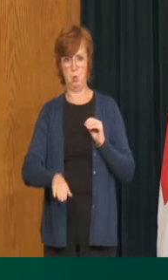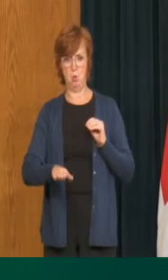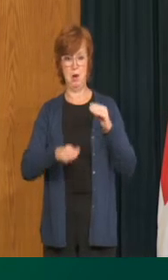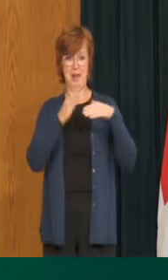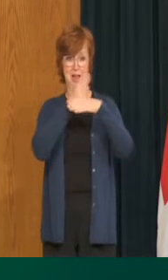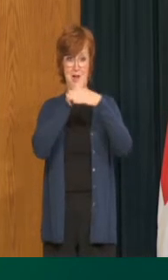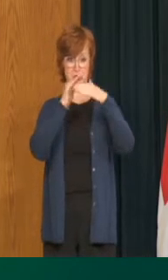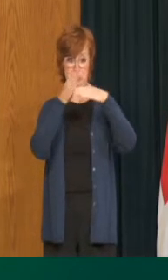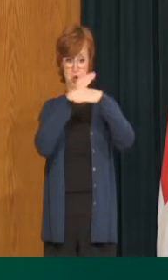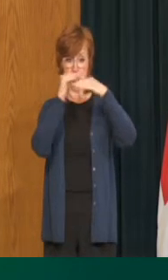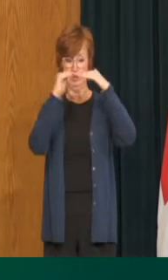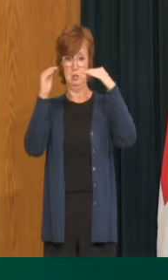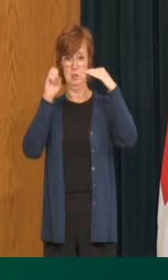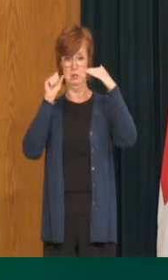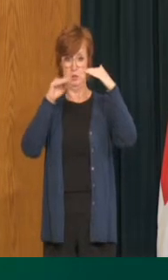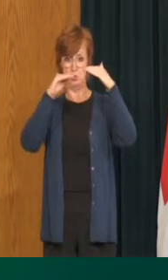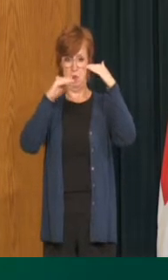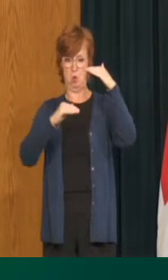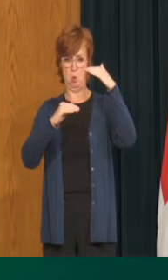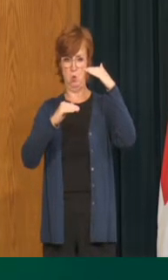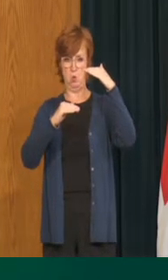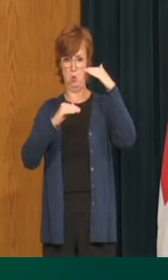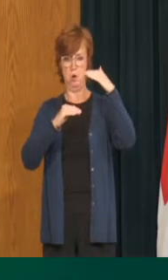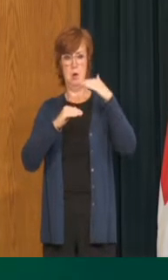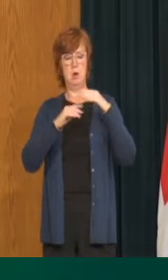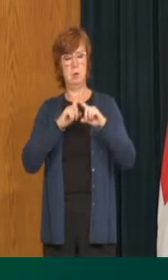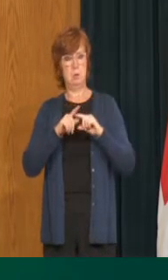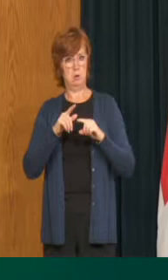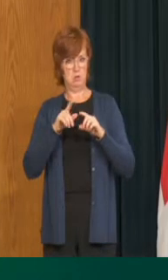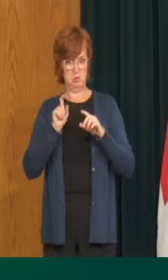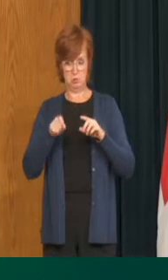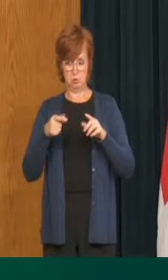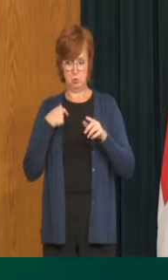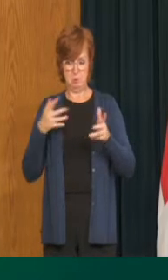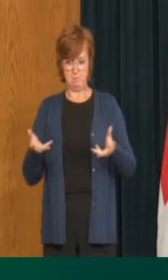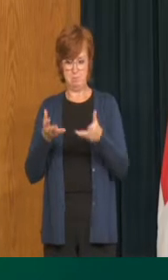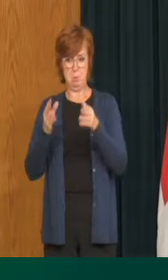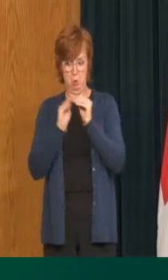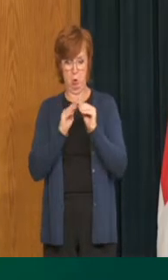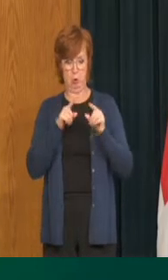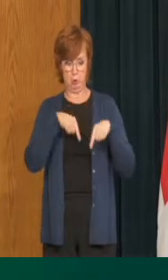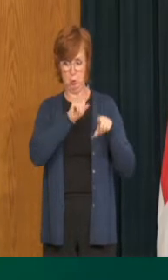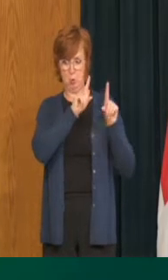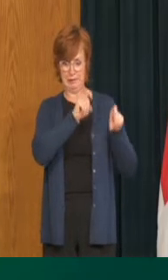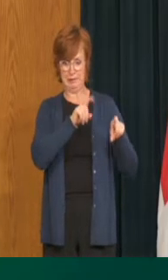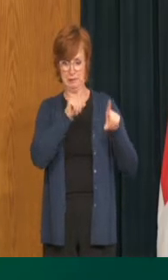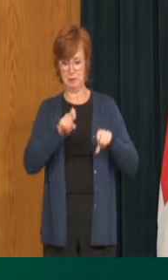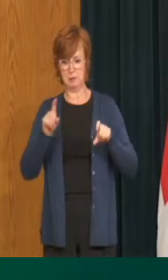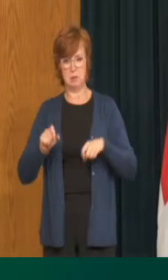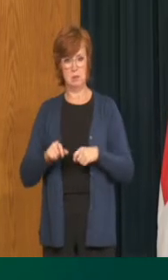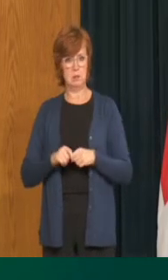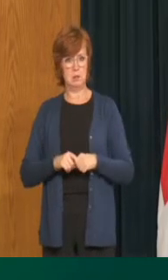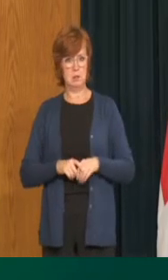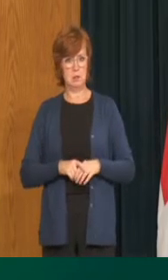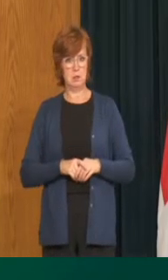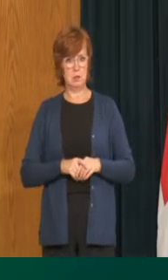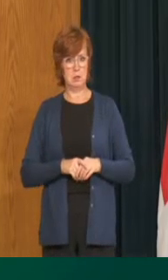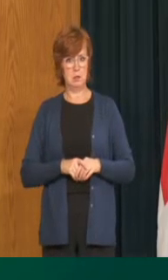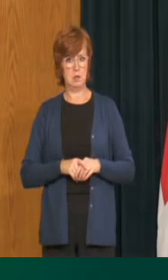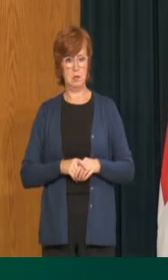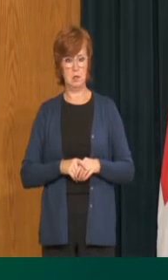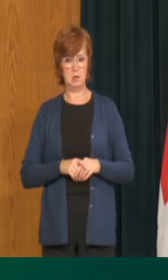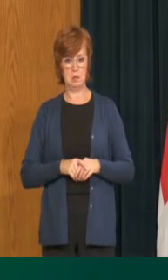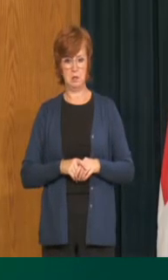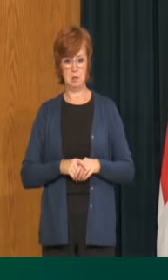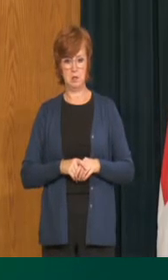the importance of keeping those testing rates high so that if there's asymptomatic spread, or if we have an idea of the real numbers. Yeah. So I